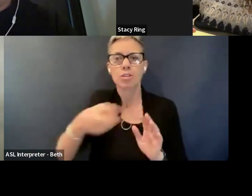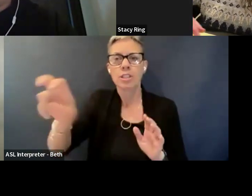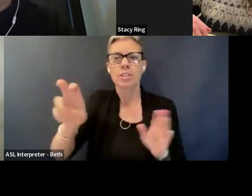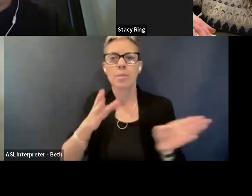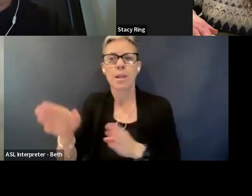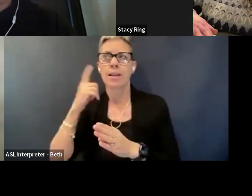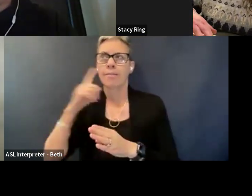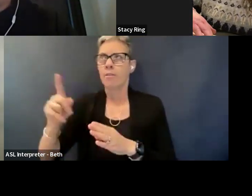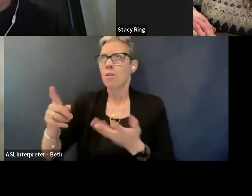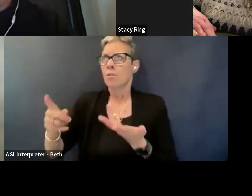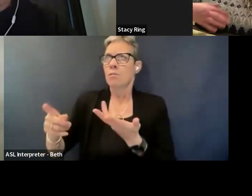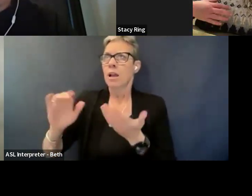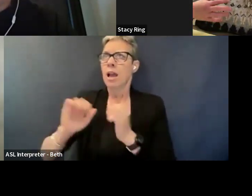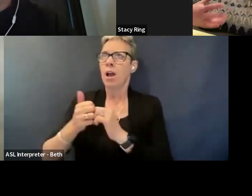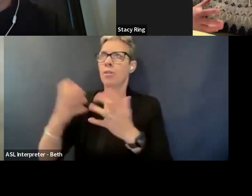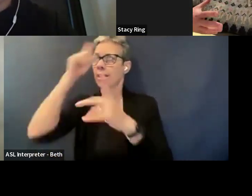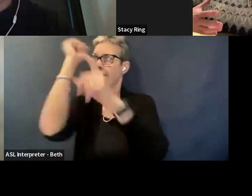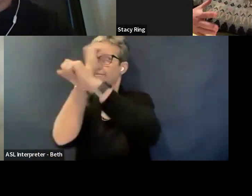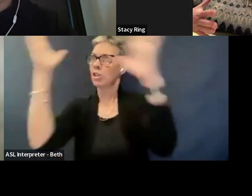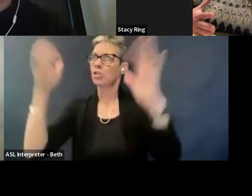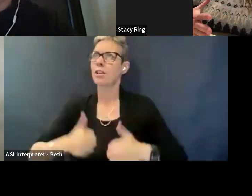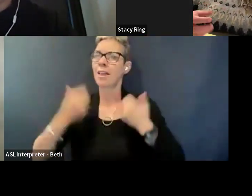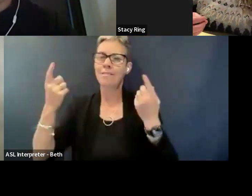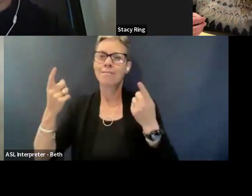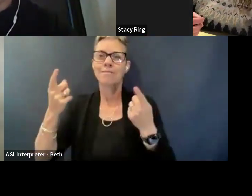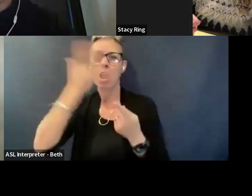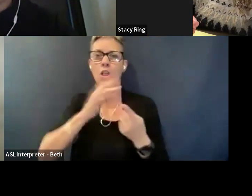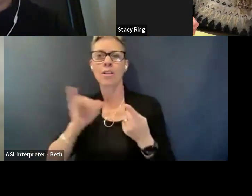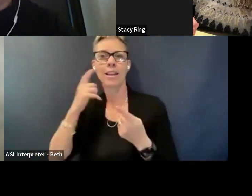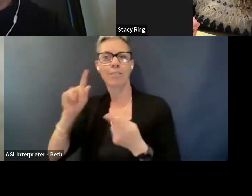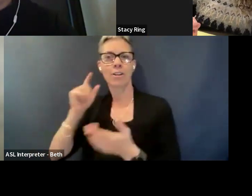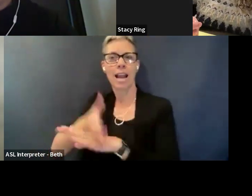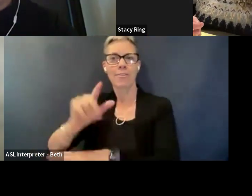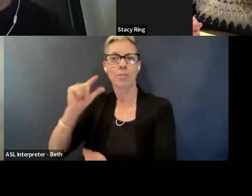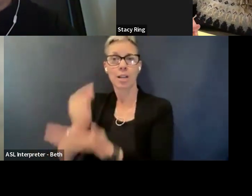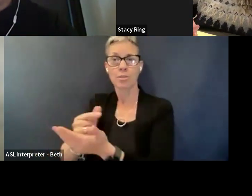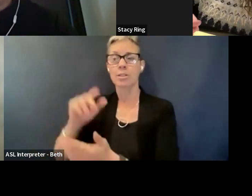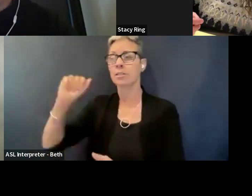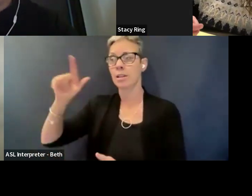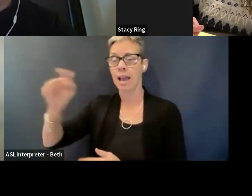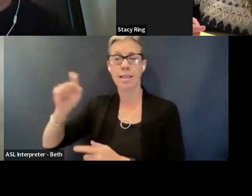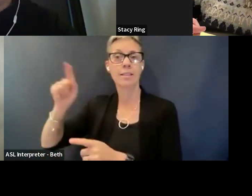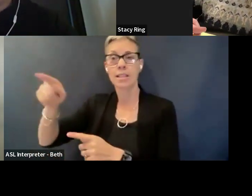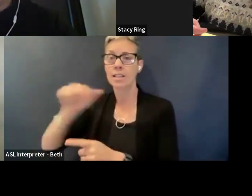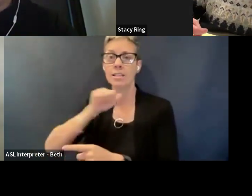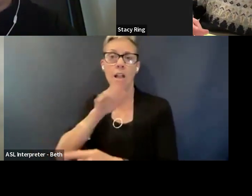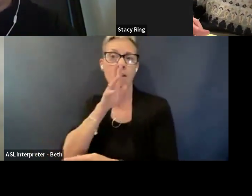look like after graduation. And even though Alex is nonverbal, he'd used his communication device to tell his